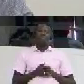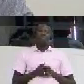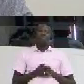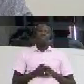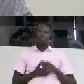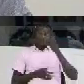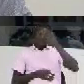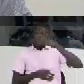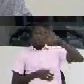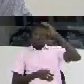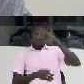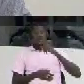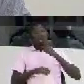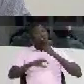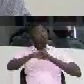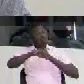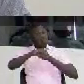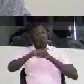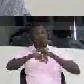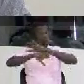The Commission appeals